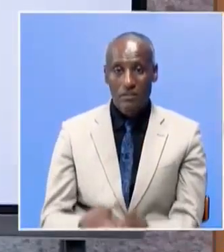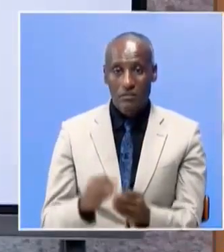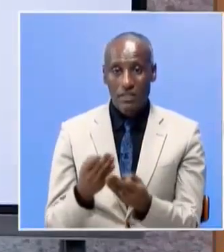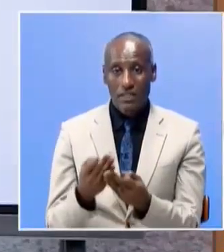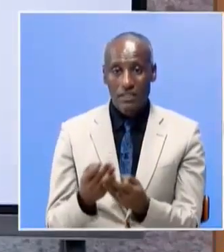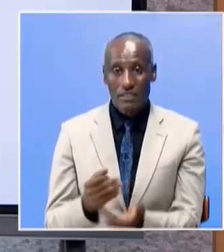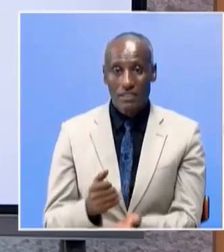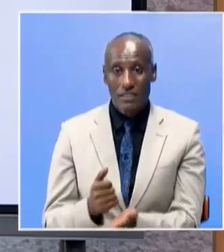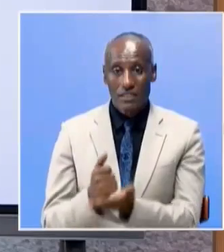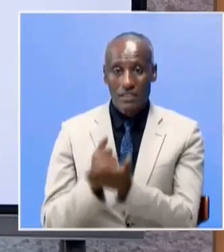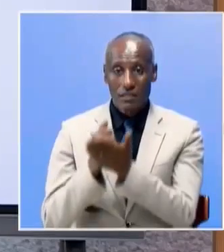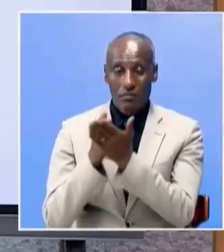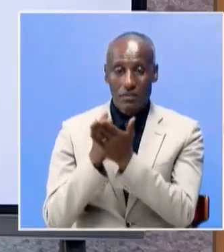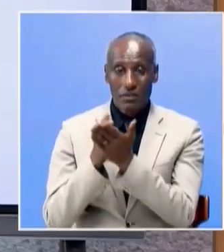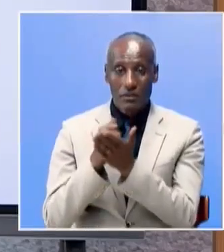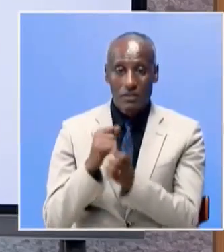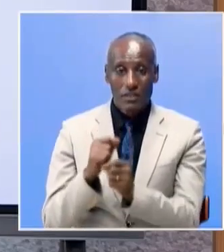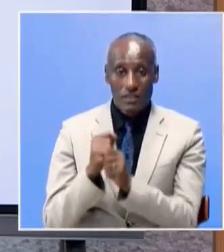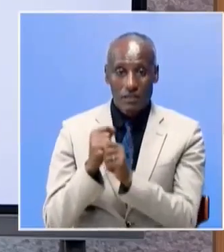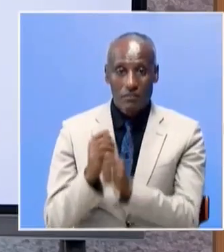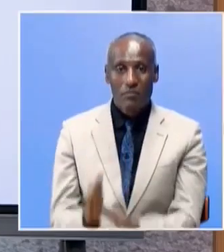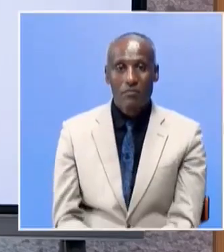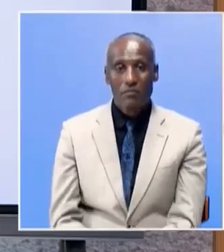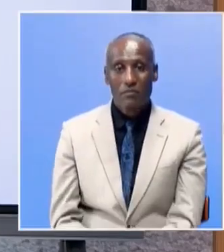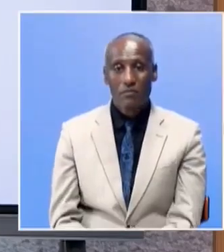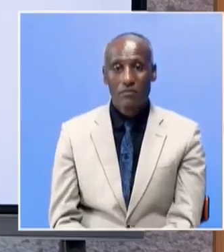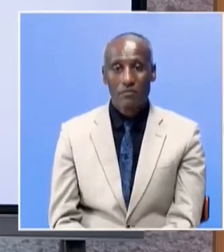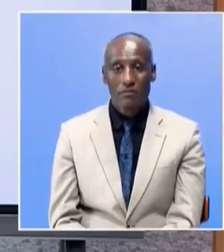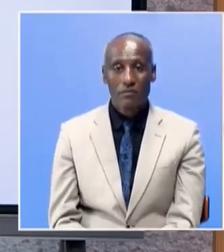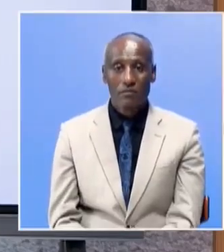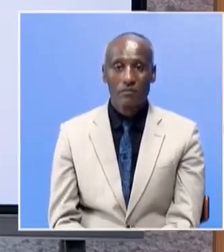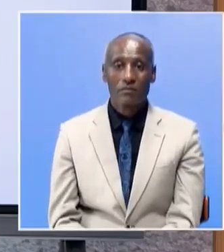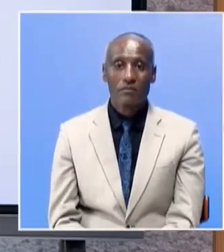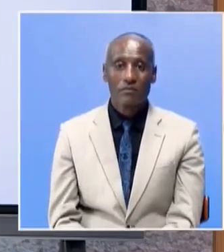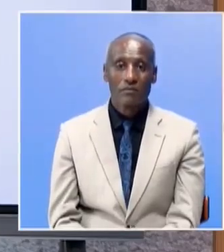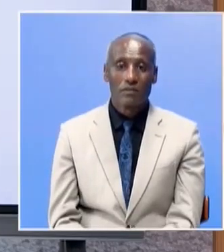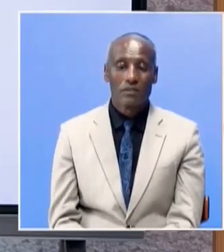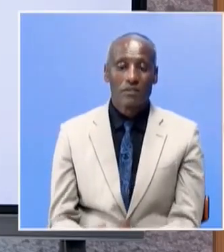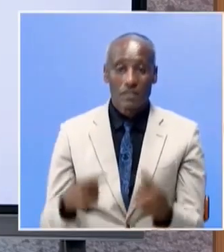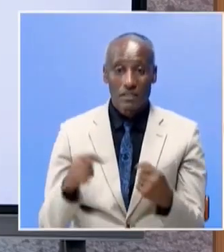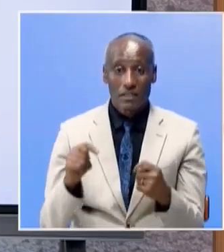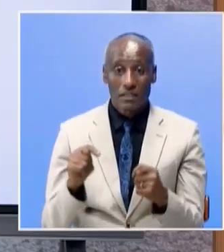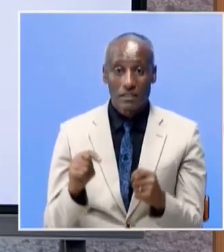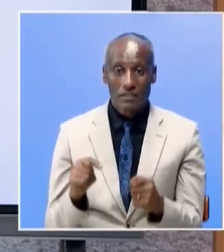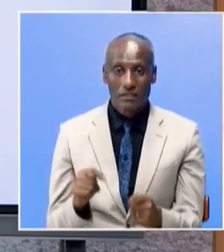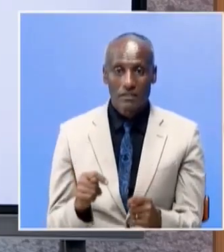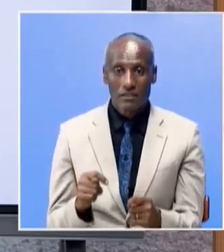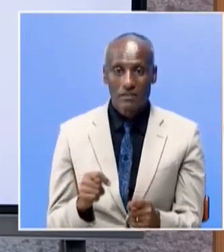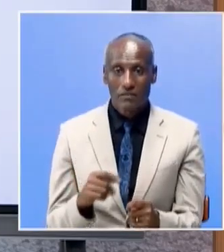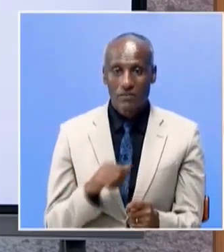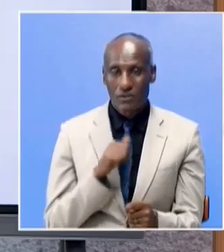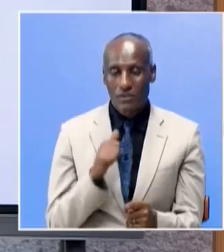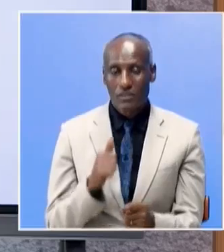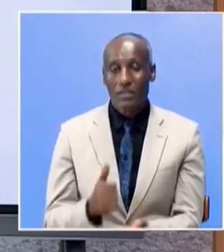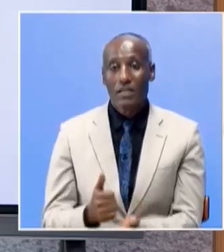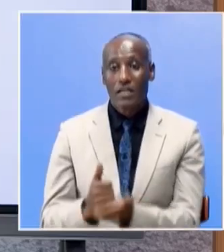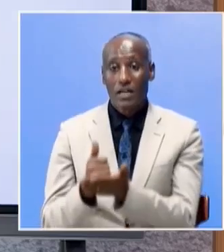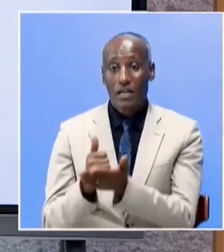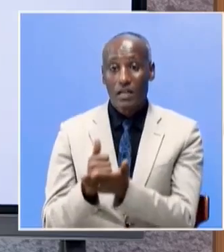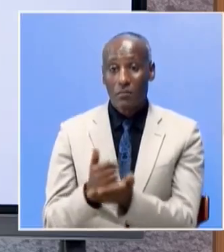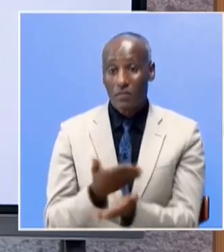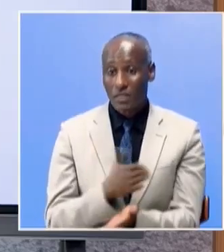hope you are with them, okay? If they are trying, is welcome. If not, please help them and show